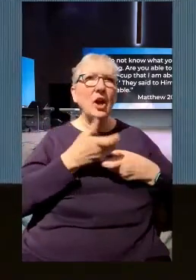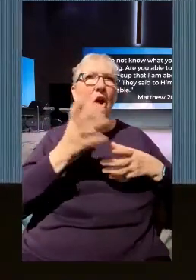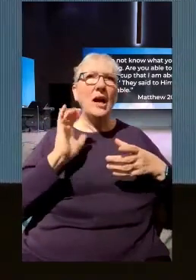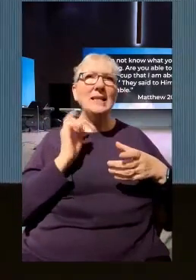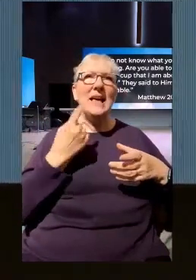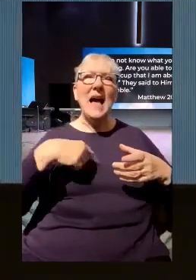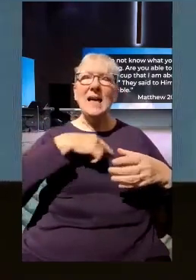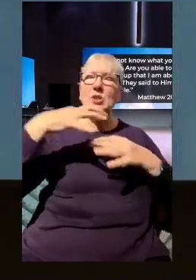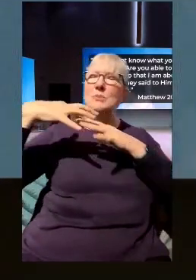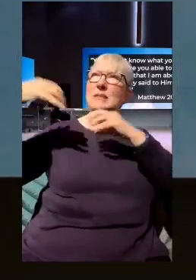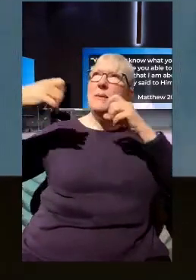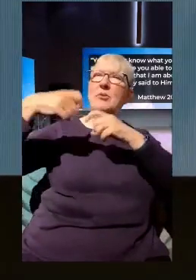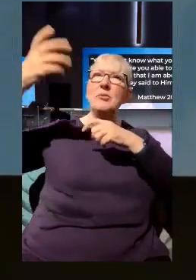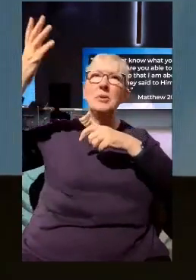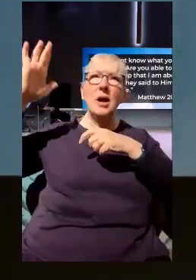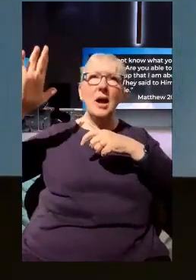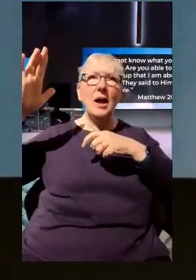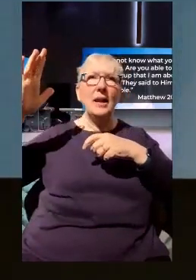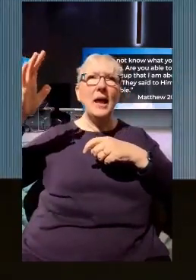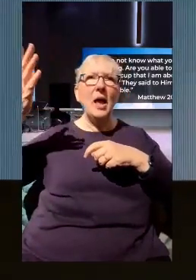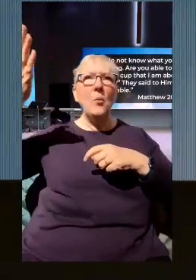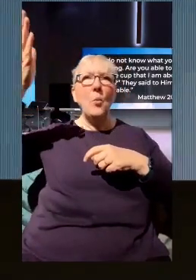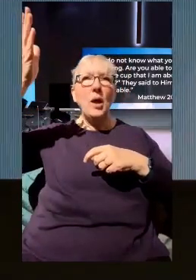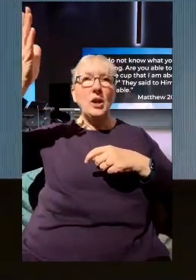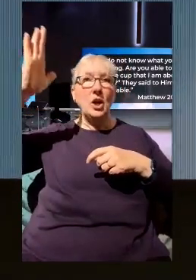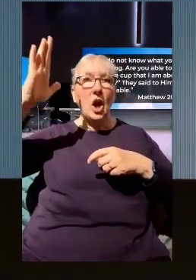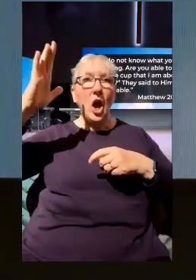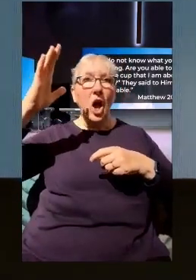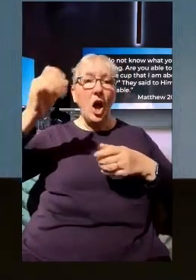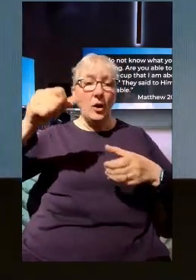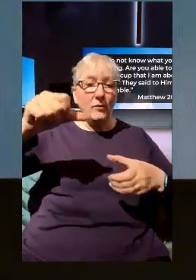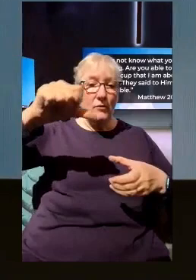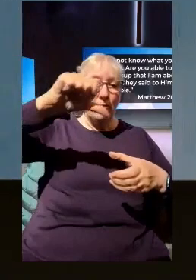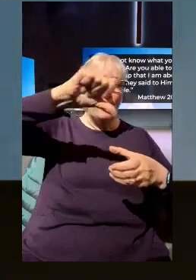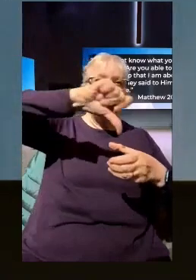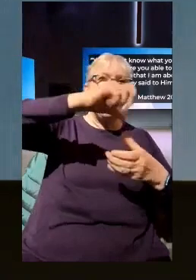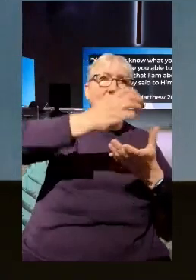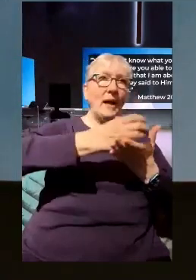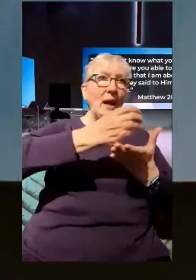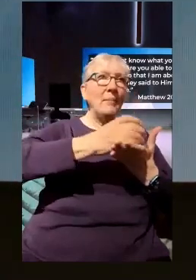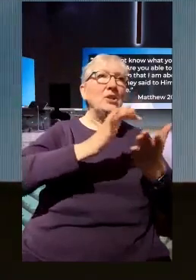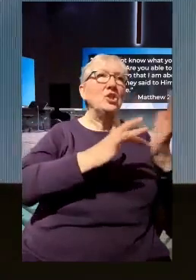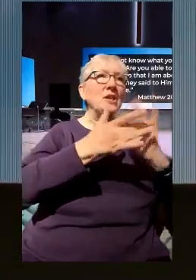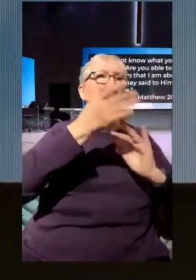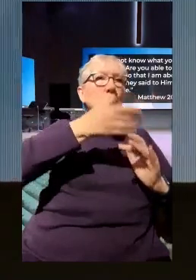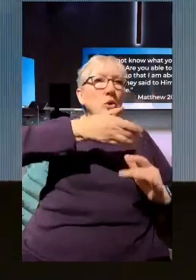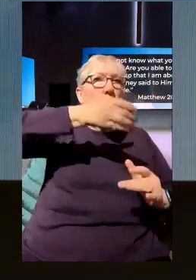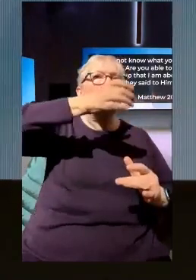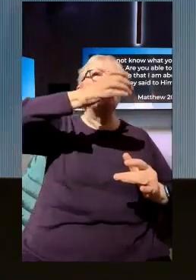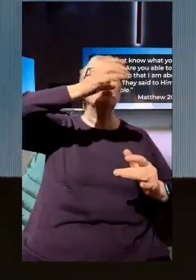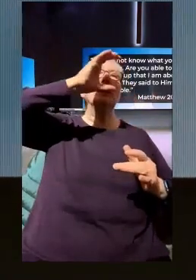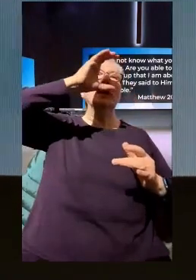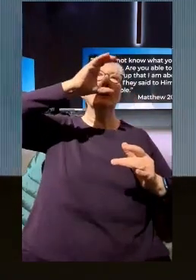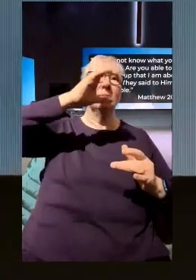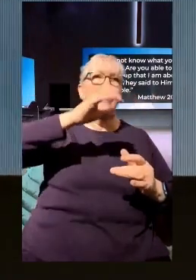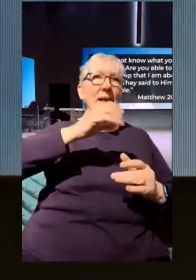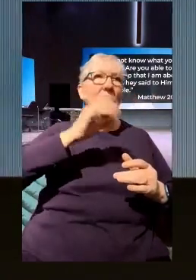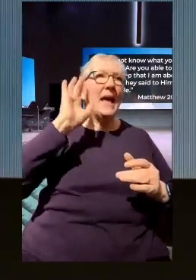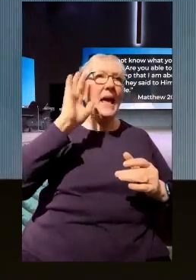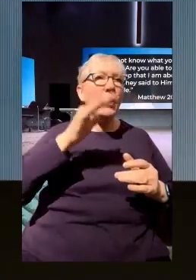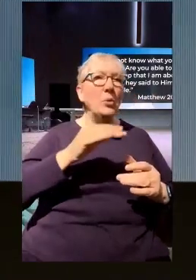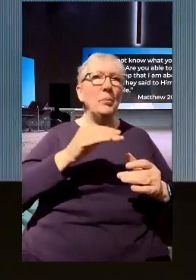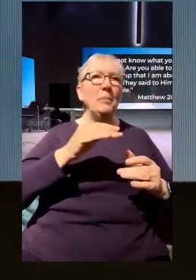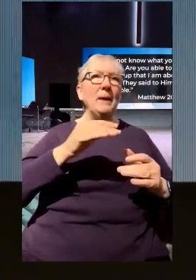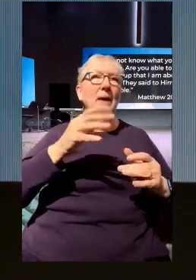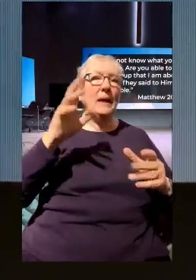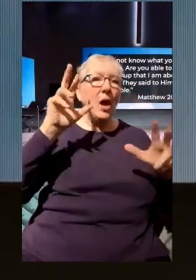when God pours out that cup, Jesus is going to drink it. He's going to be arrested, tried, and executed, and through that